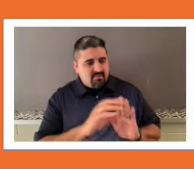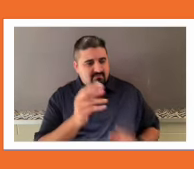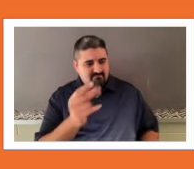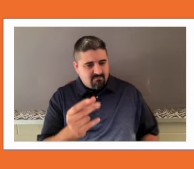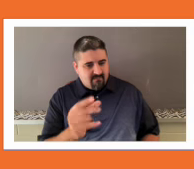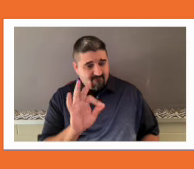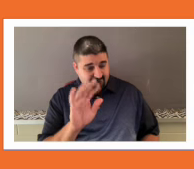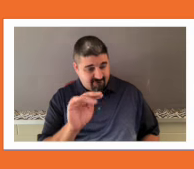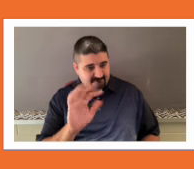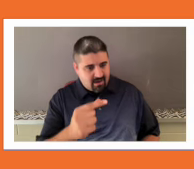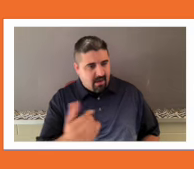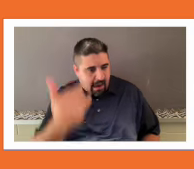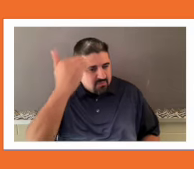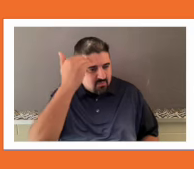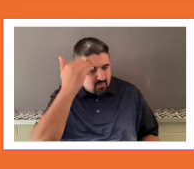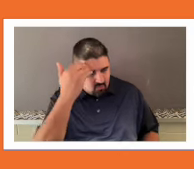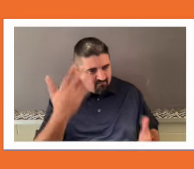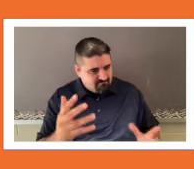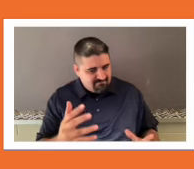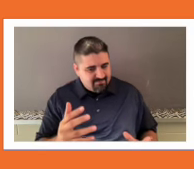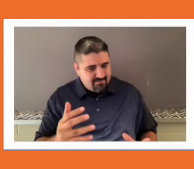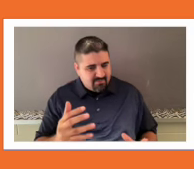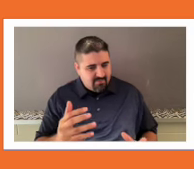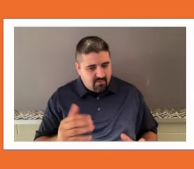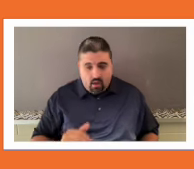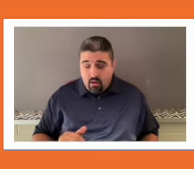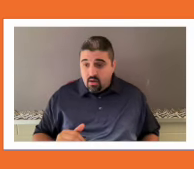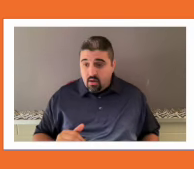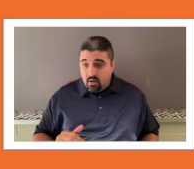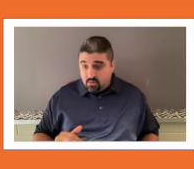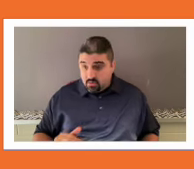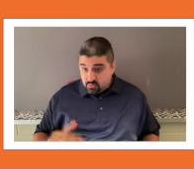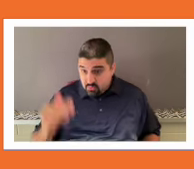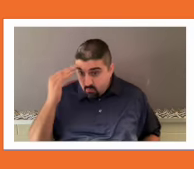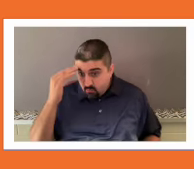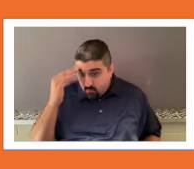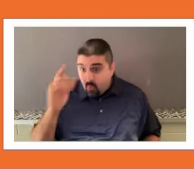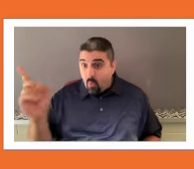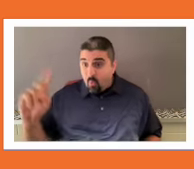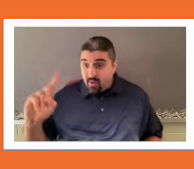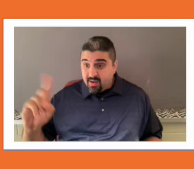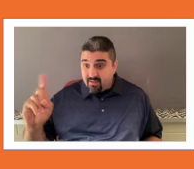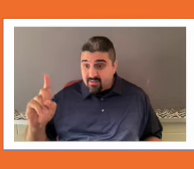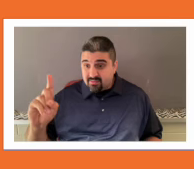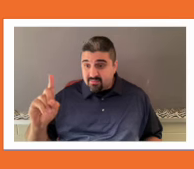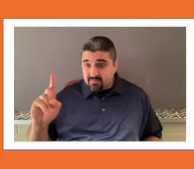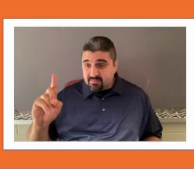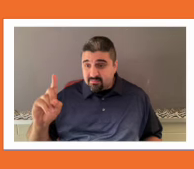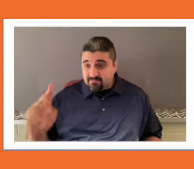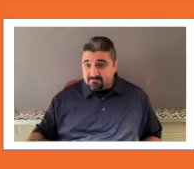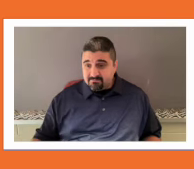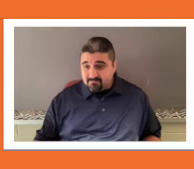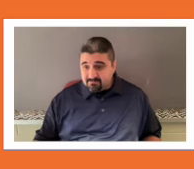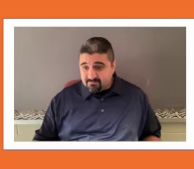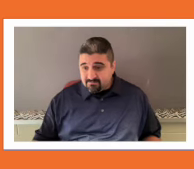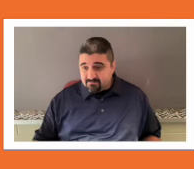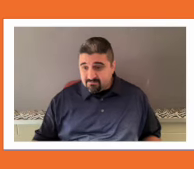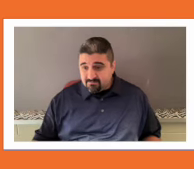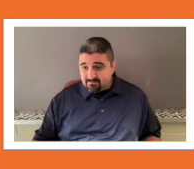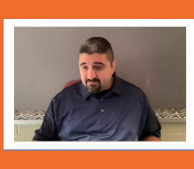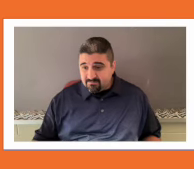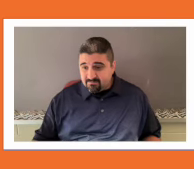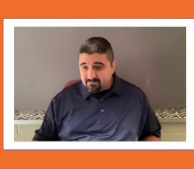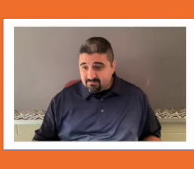I, Nate the Great, have found your picture. You have? Annie said.